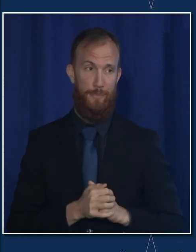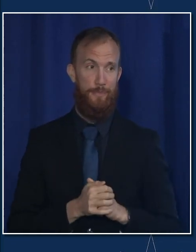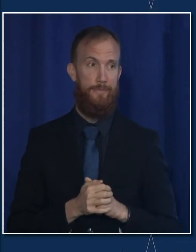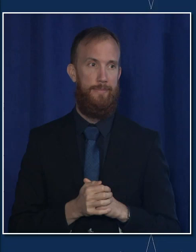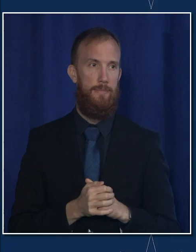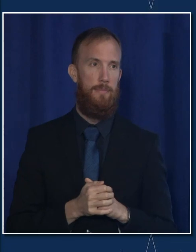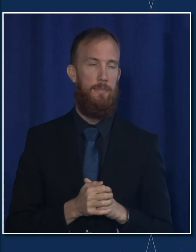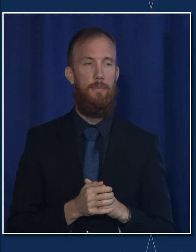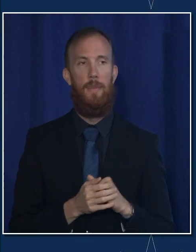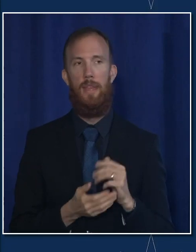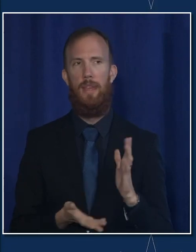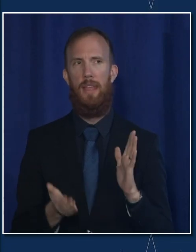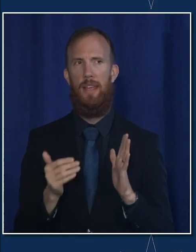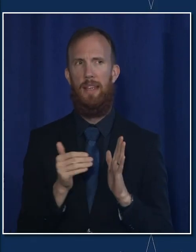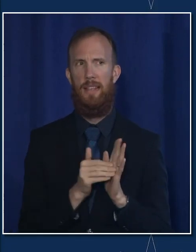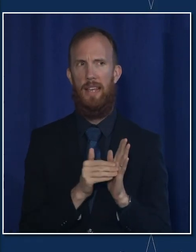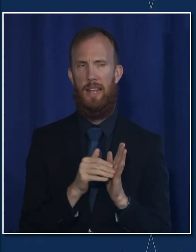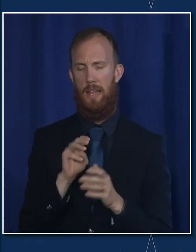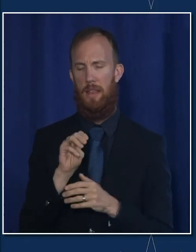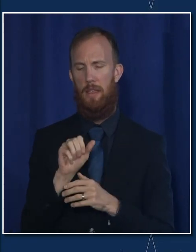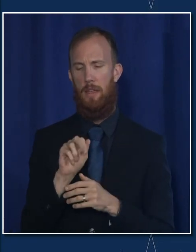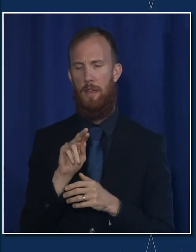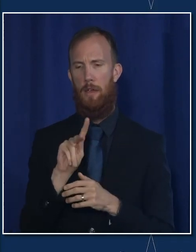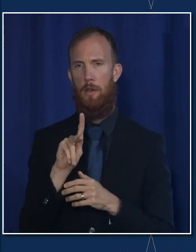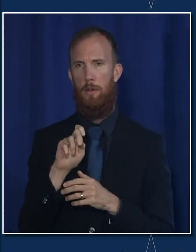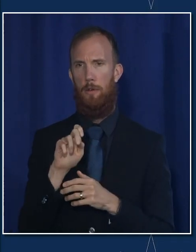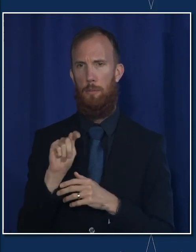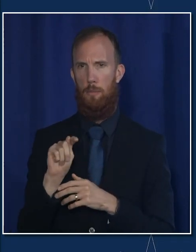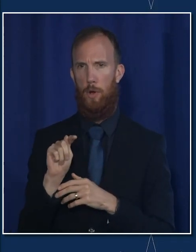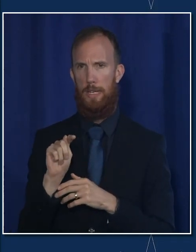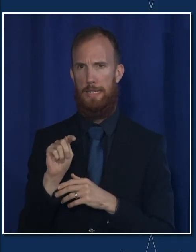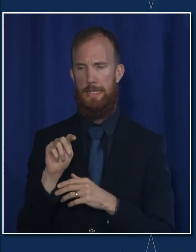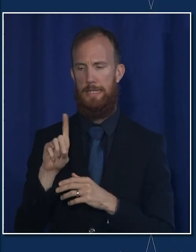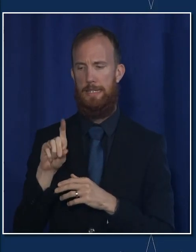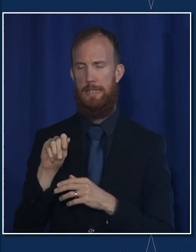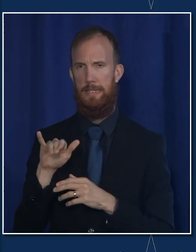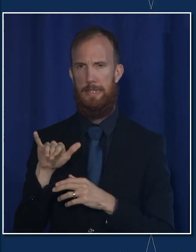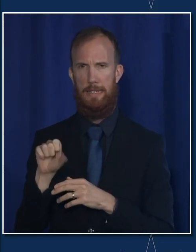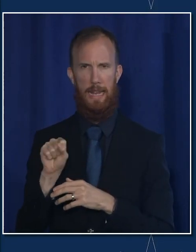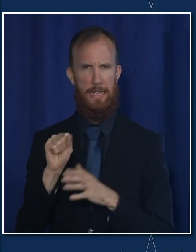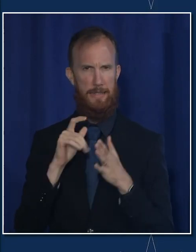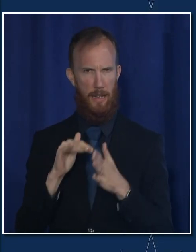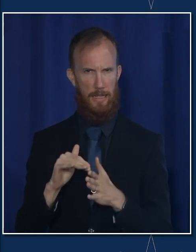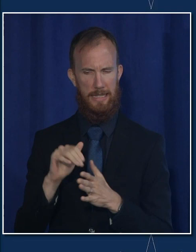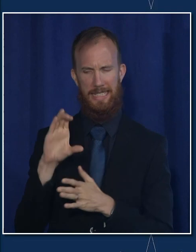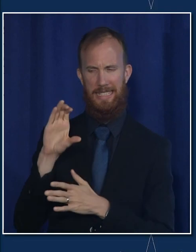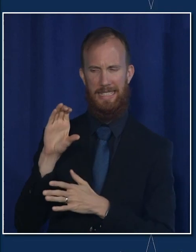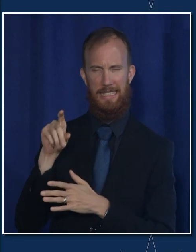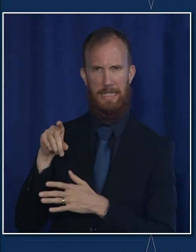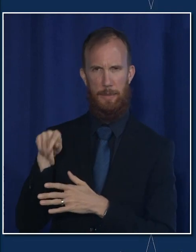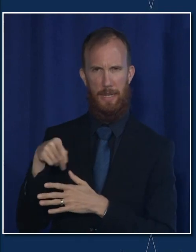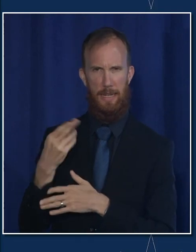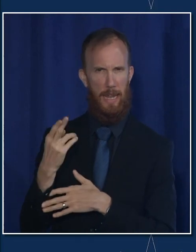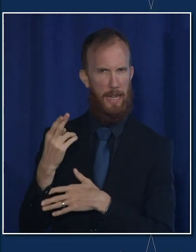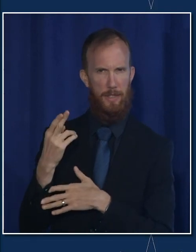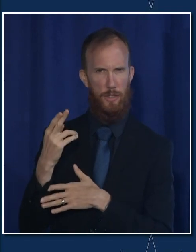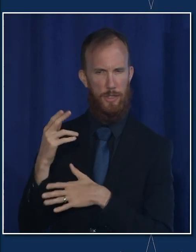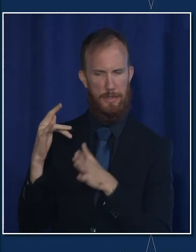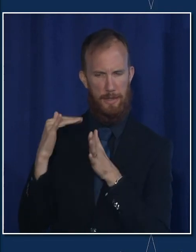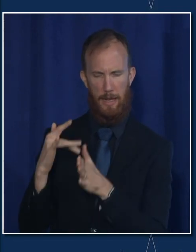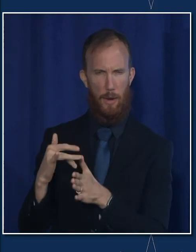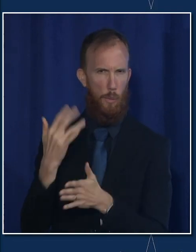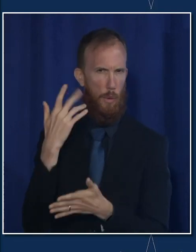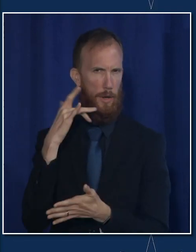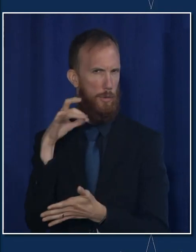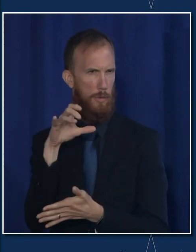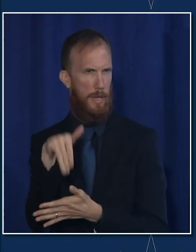up, this market days study that CDPH is doing, can you give any information about, what you're tracking, why the study was done in place? I know